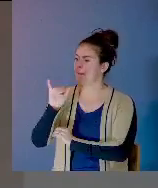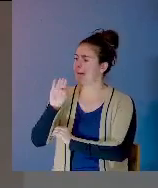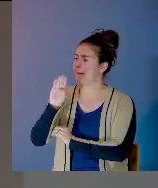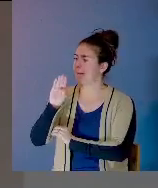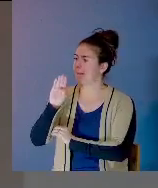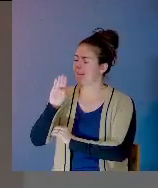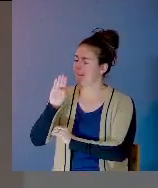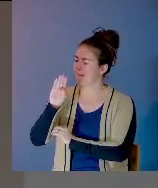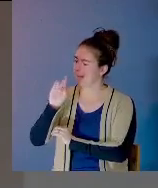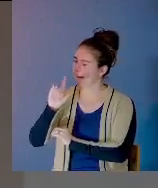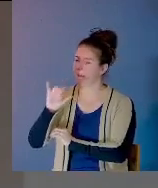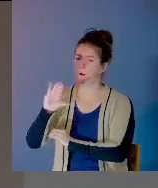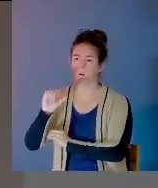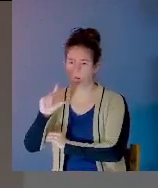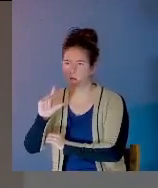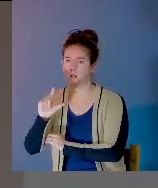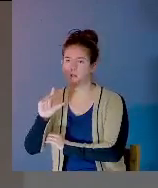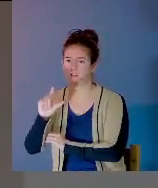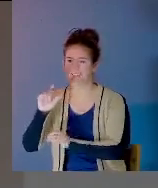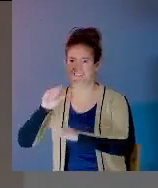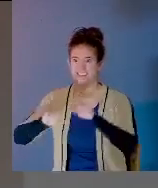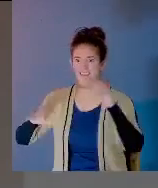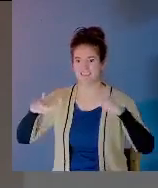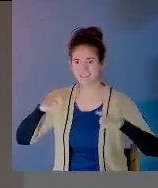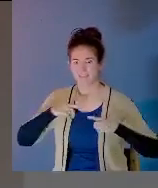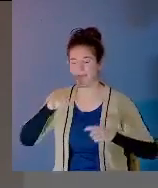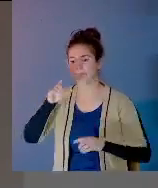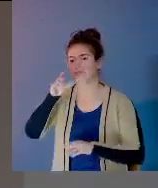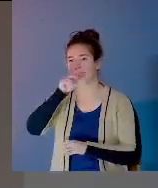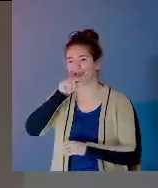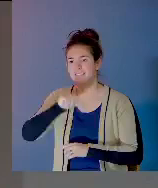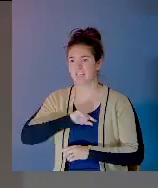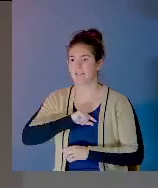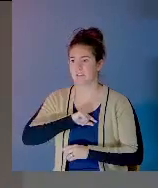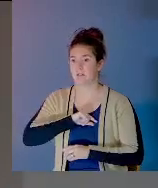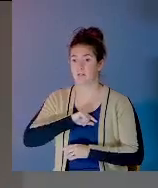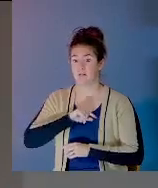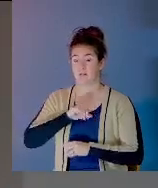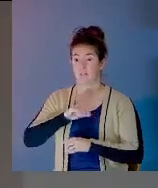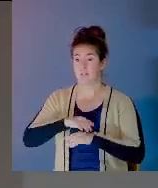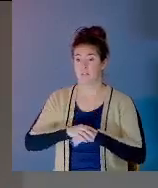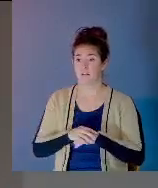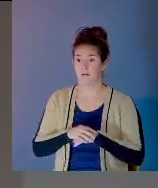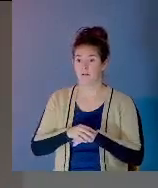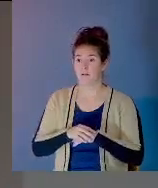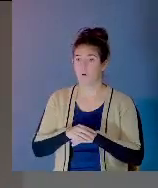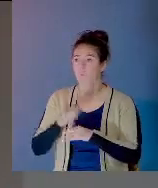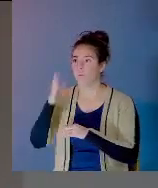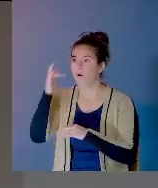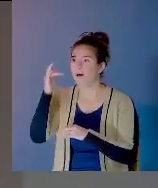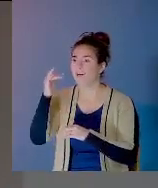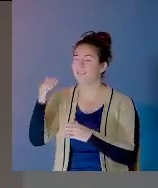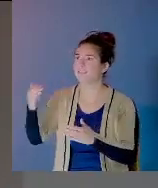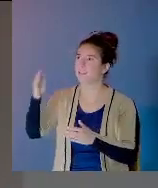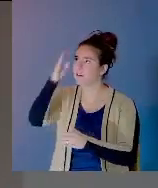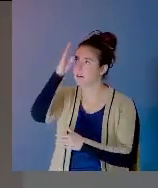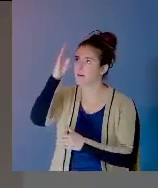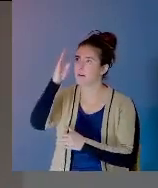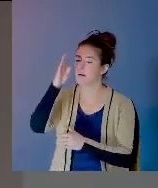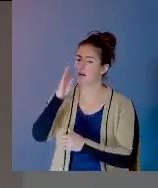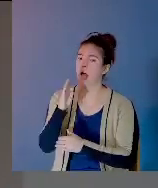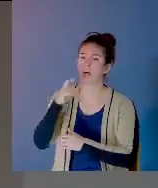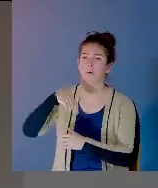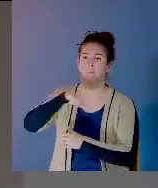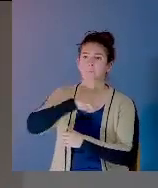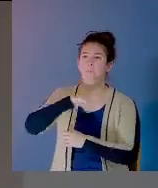what it represents, because of who God is in our lives. And the psalmist reminds us of who he is and